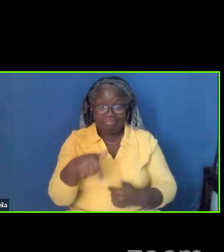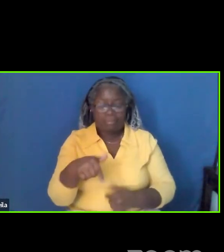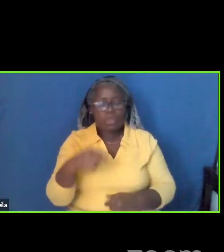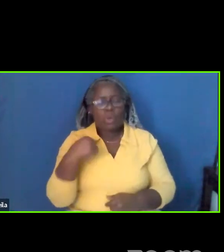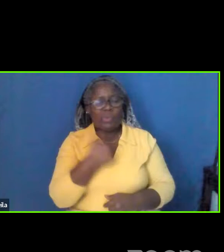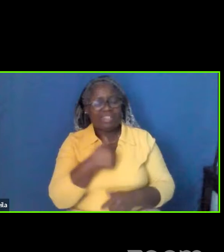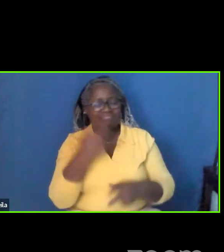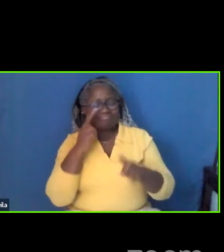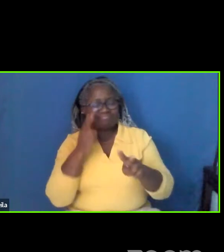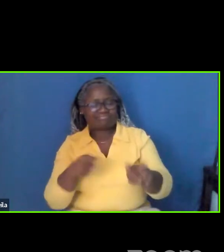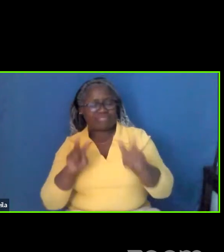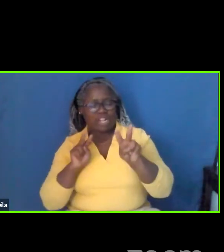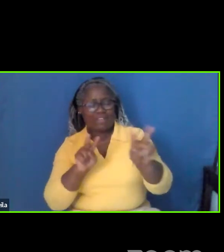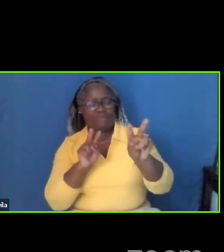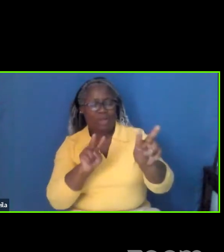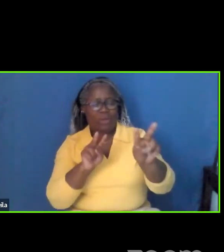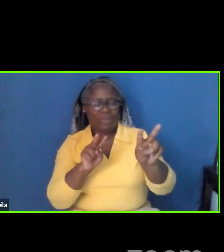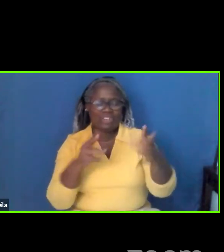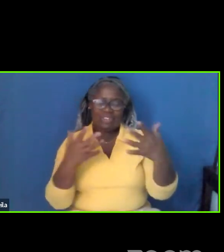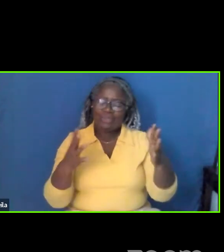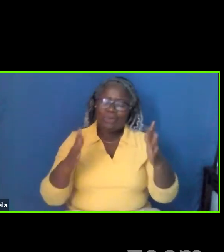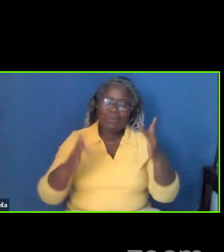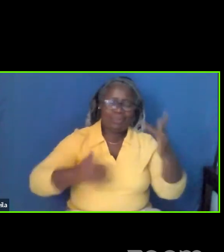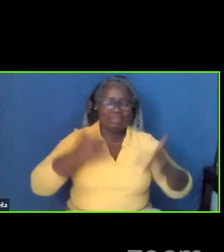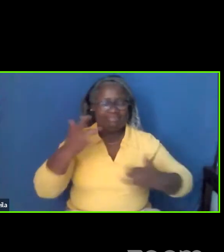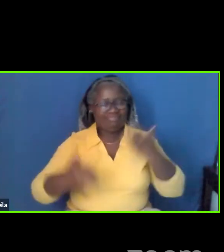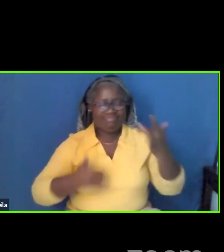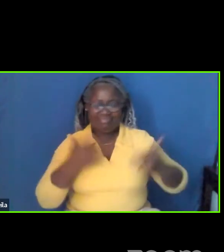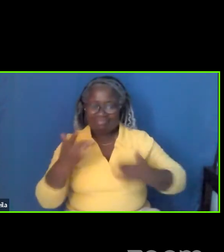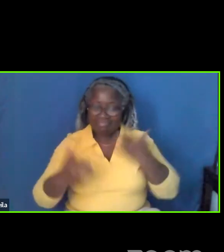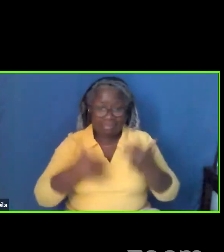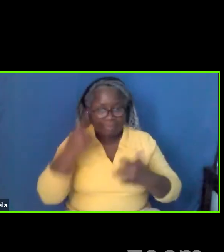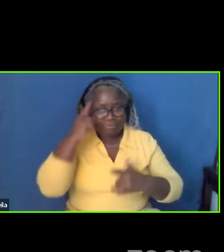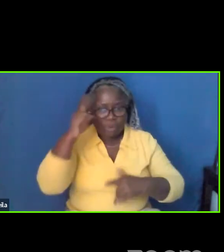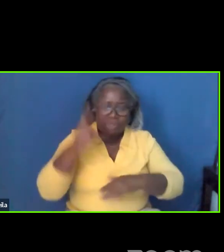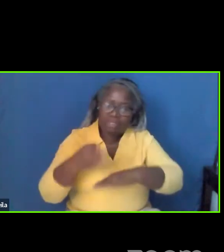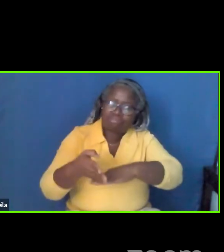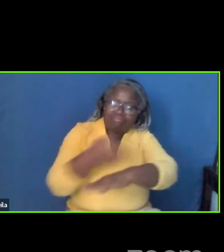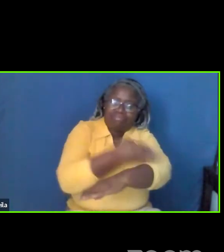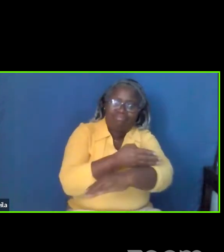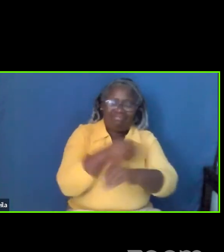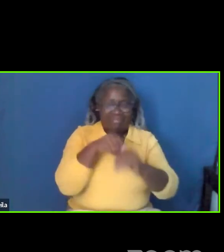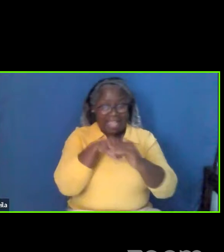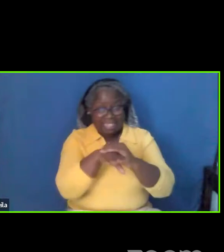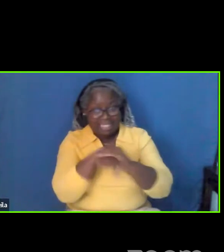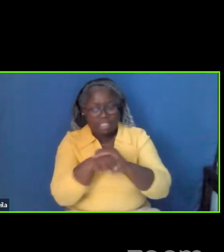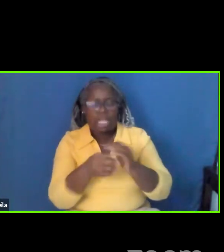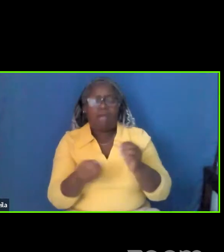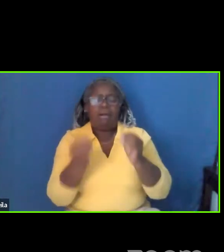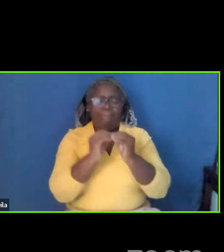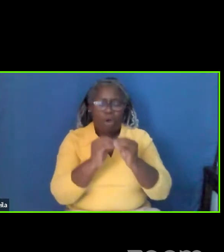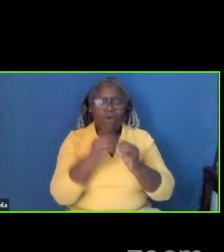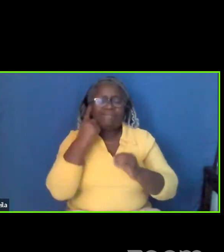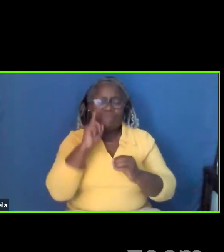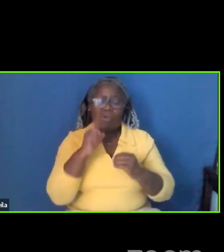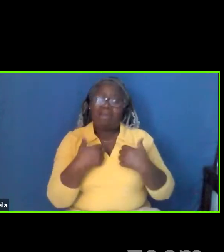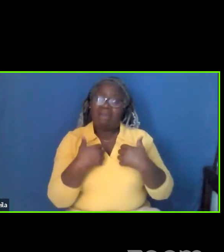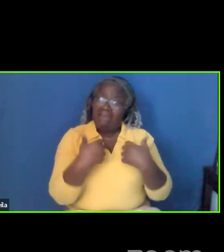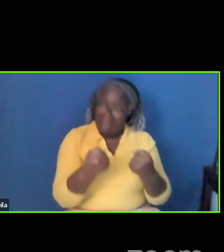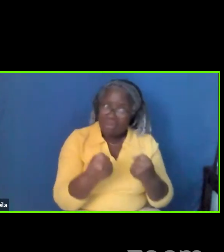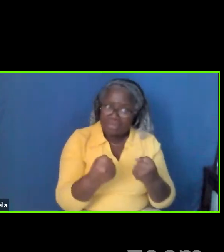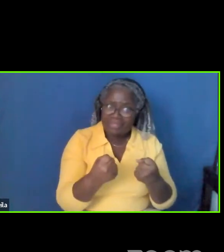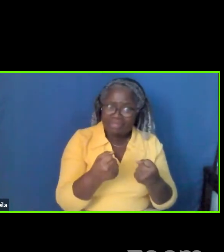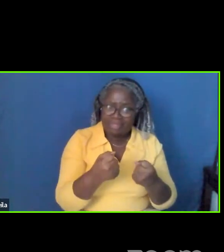had around creating access and now more access towards healthcare. Thanks for joining us. Thanks for everybody. Thank you for